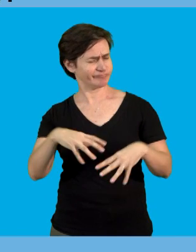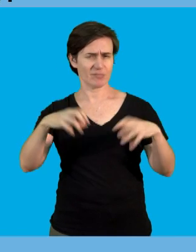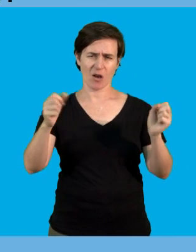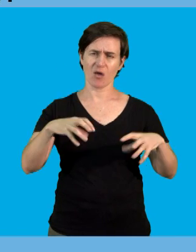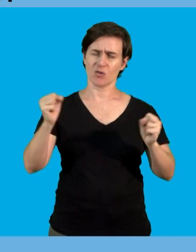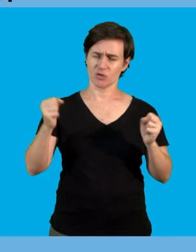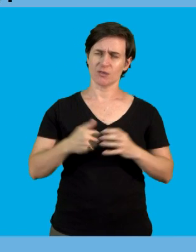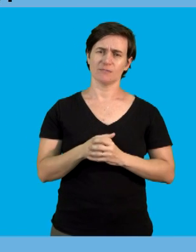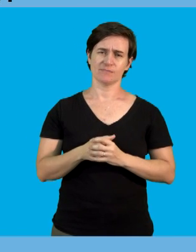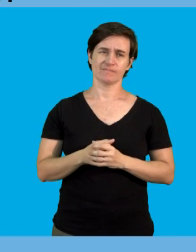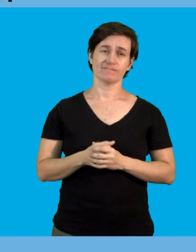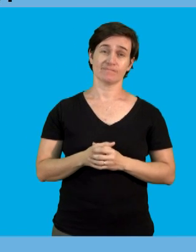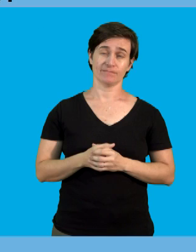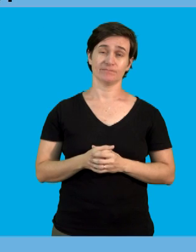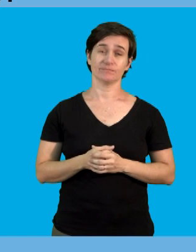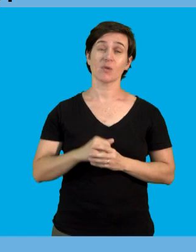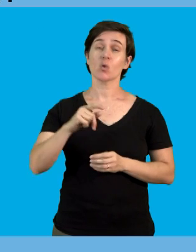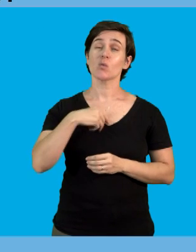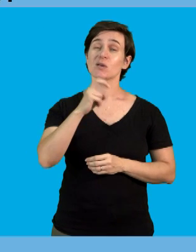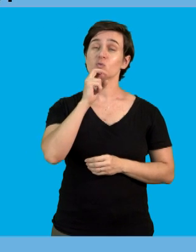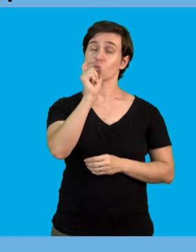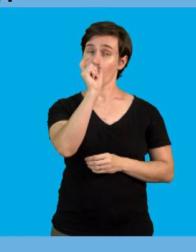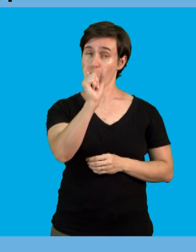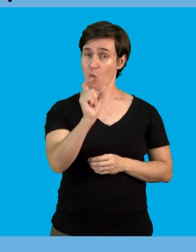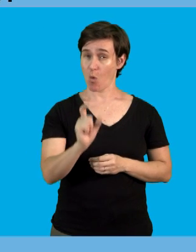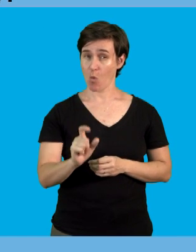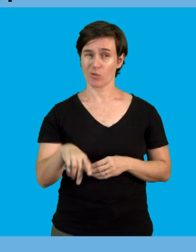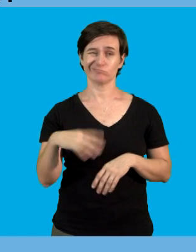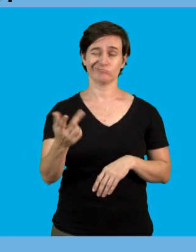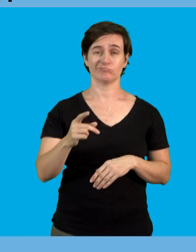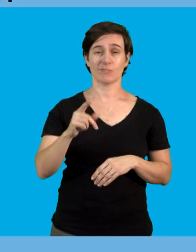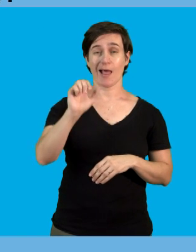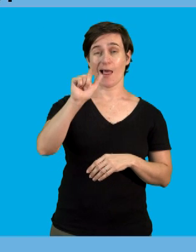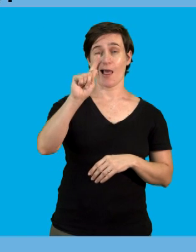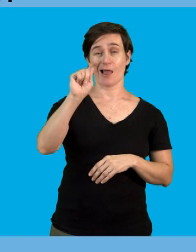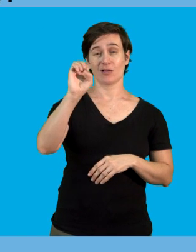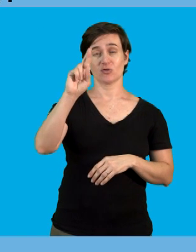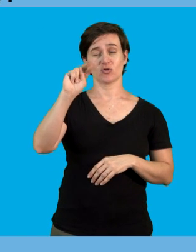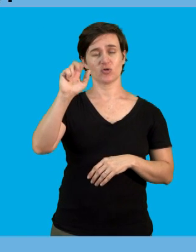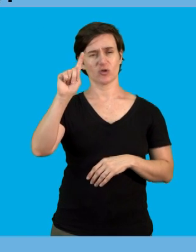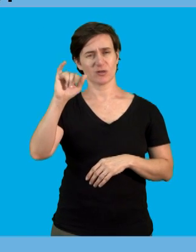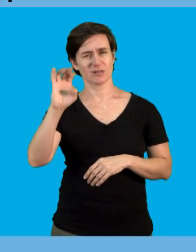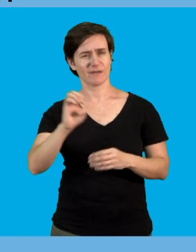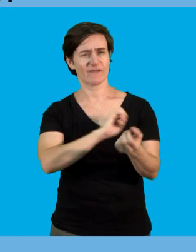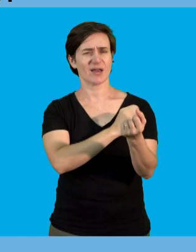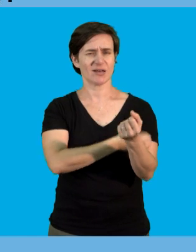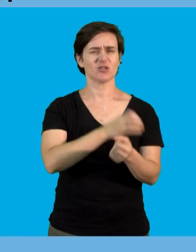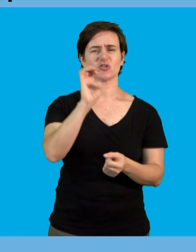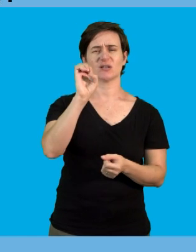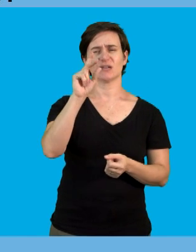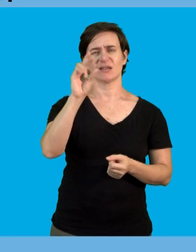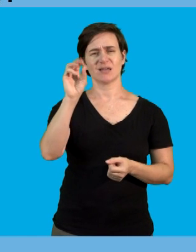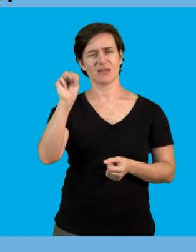it even affected. Now, furthermore, we also used words such as alternative energy, ESCOM,